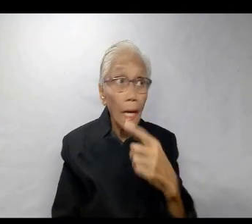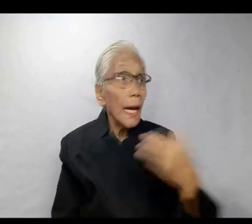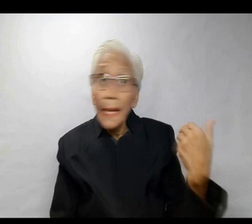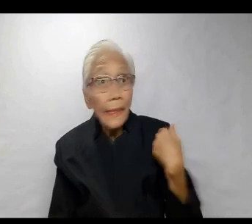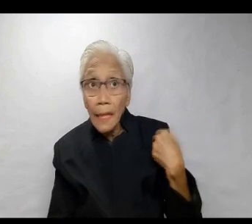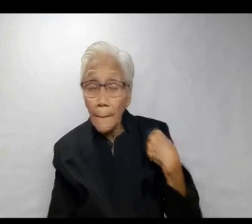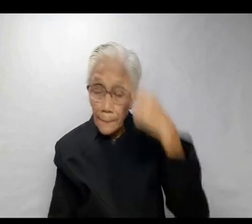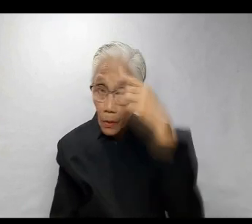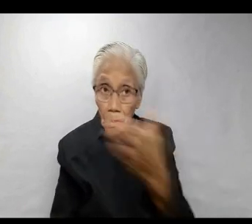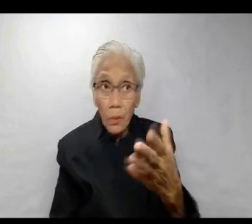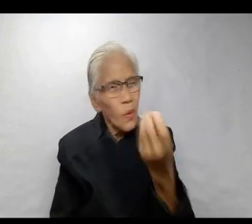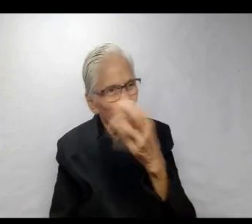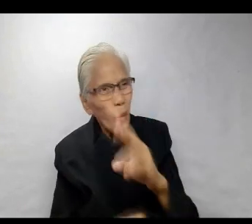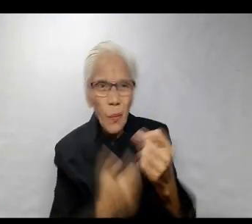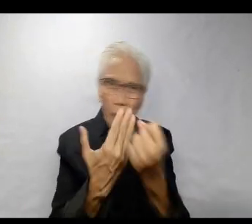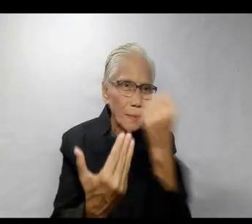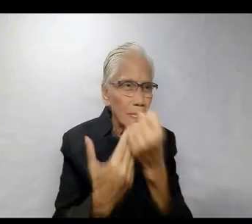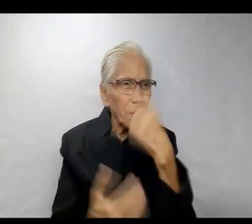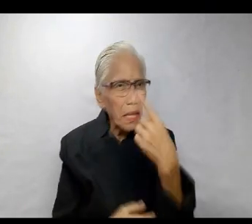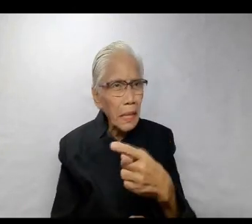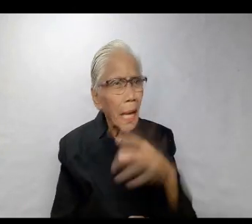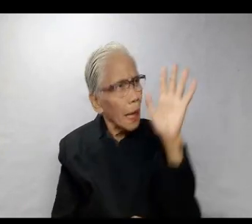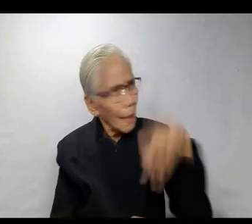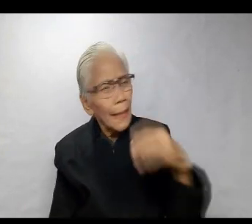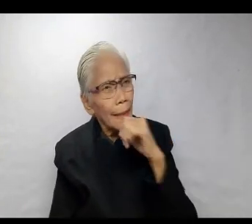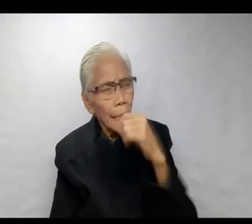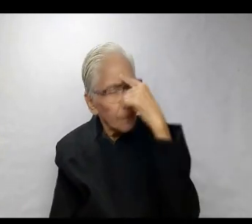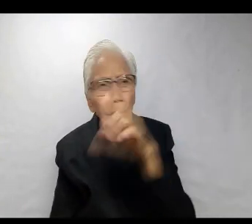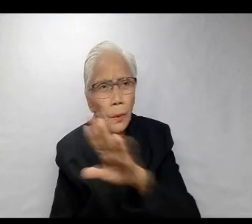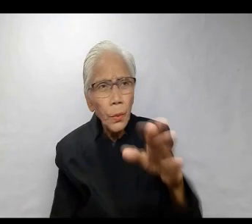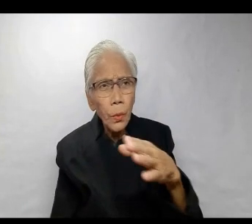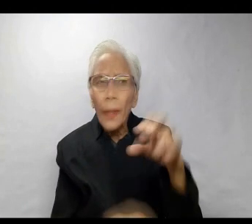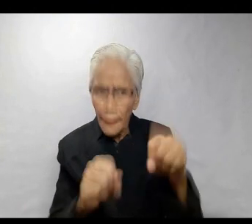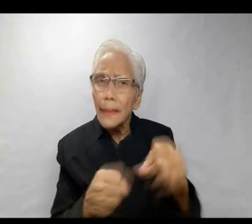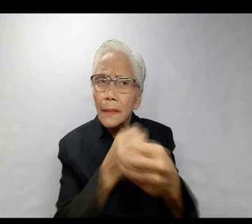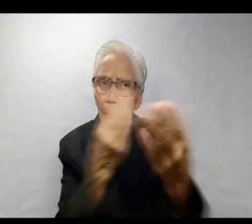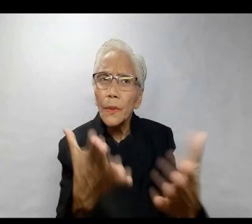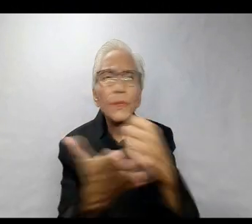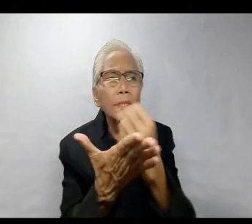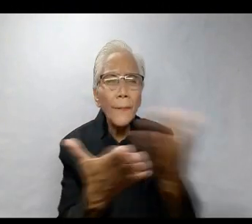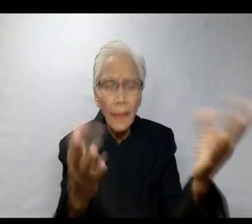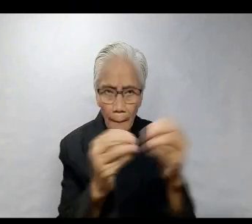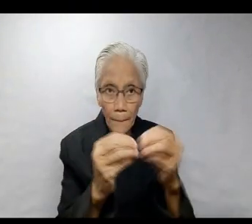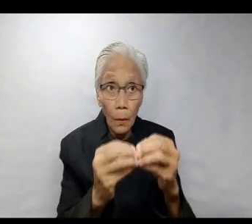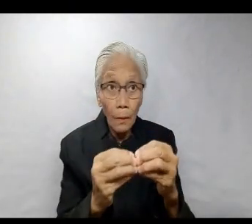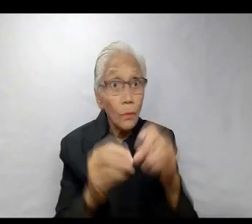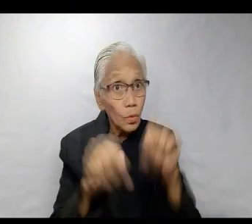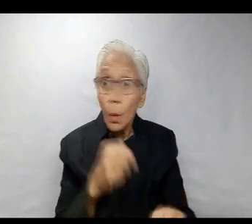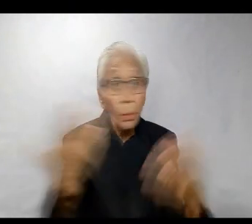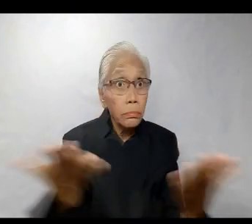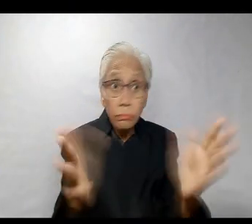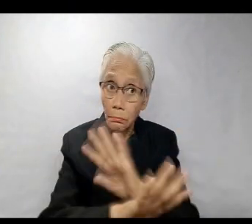yan, or simply, ayaw ko, kasi I can give you something more. So, do not lose